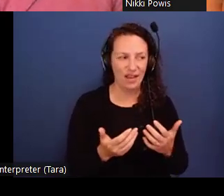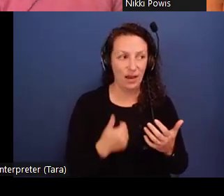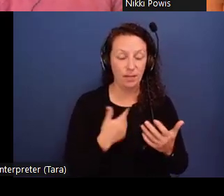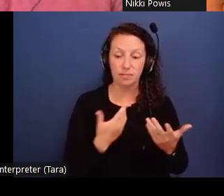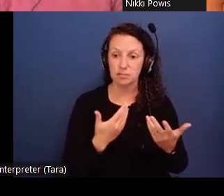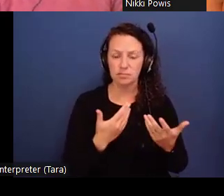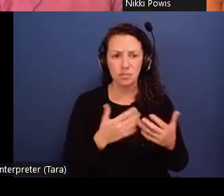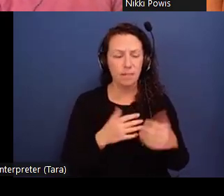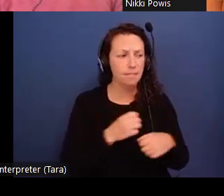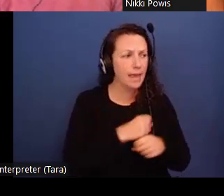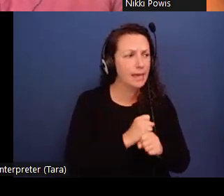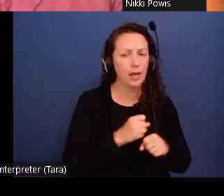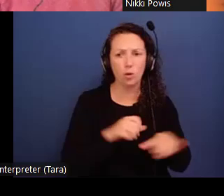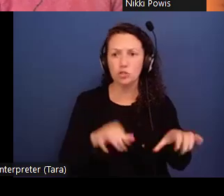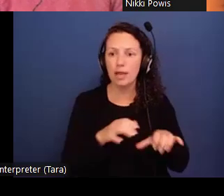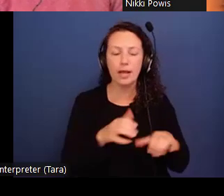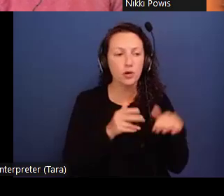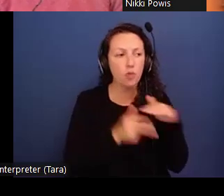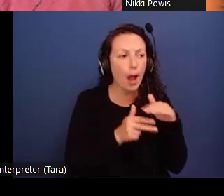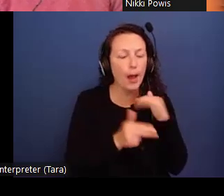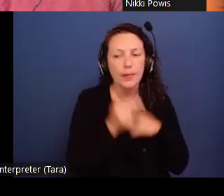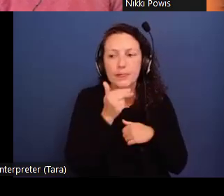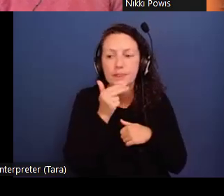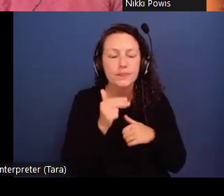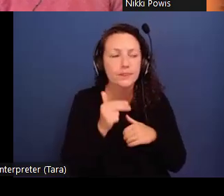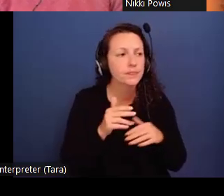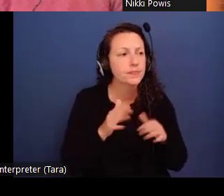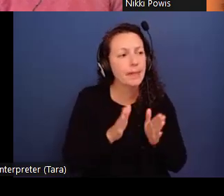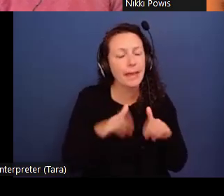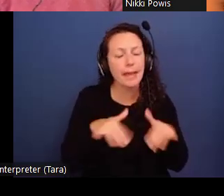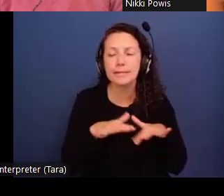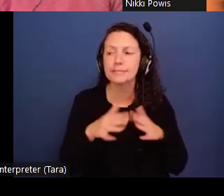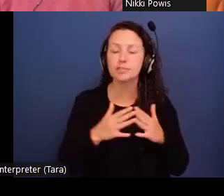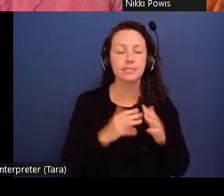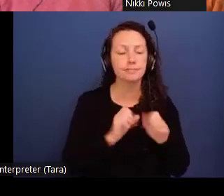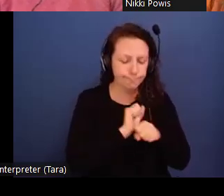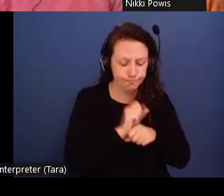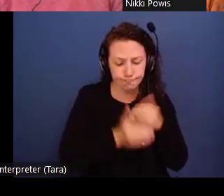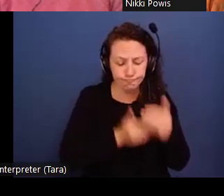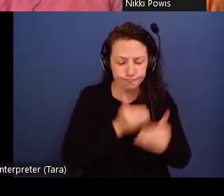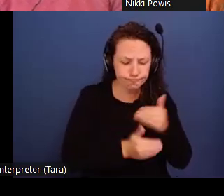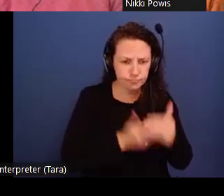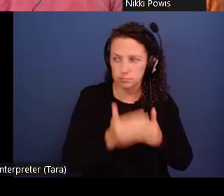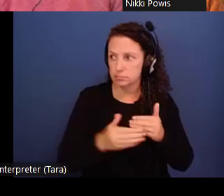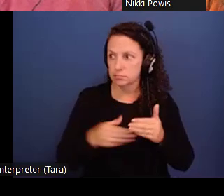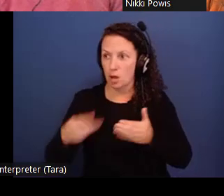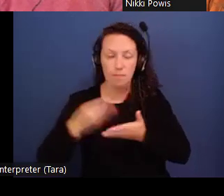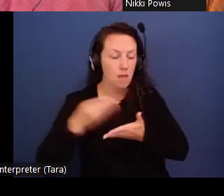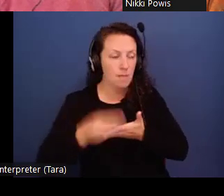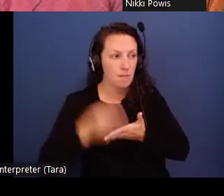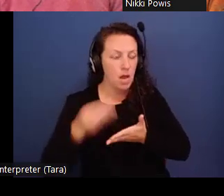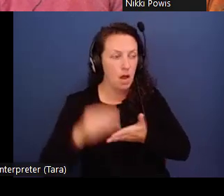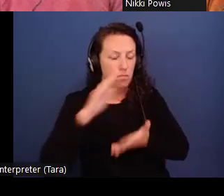my garage or at a little office space down the road, to, oh my gosh, now I have a